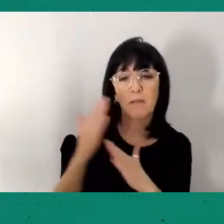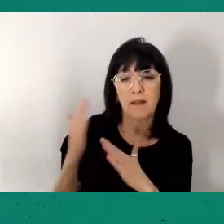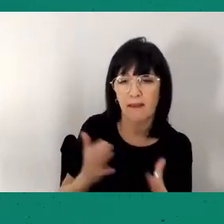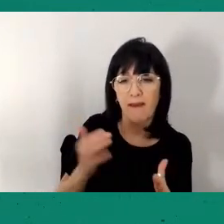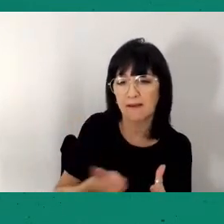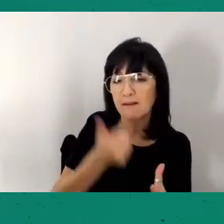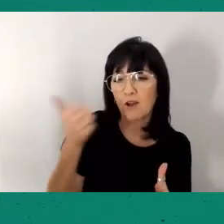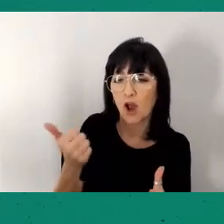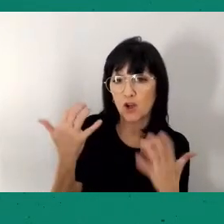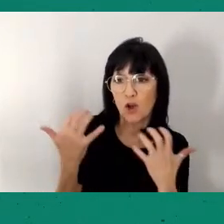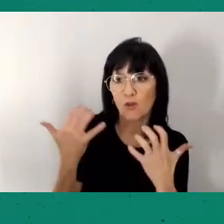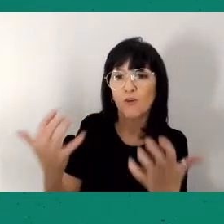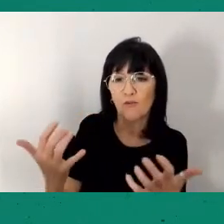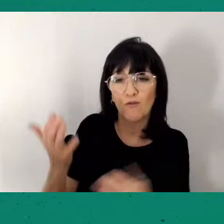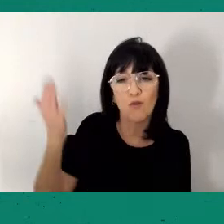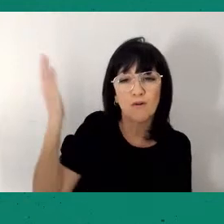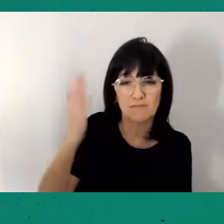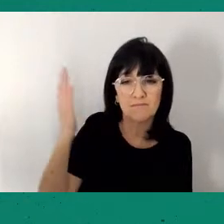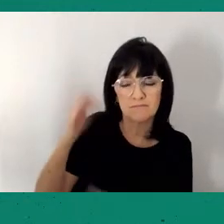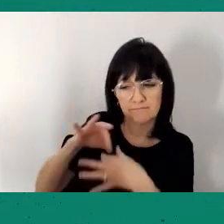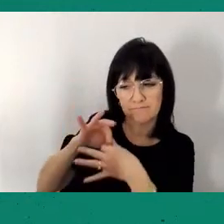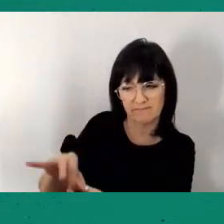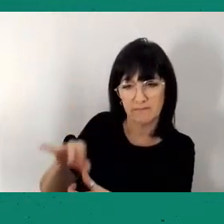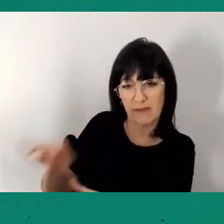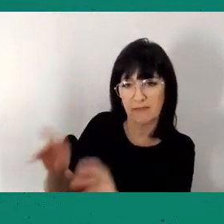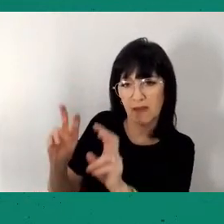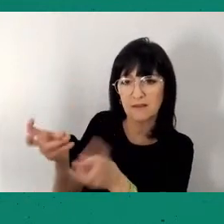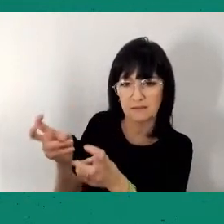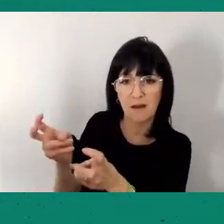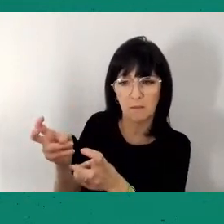subject. Yes. The fight